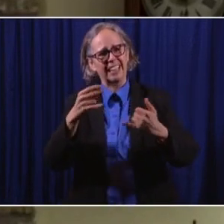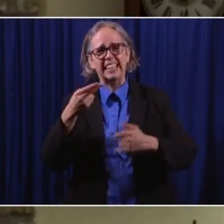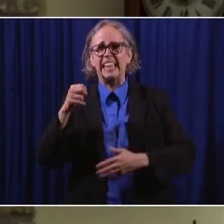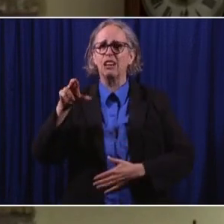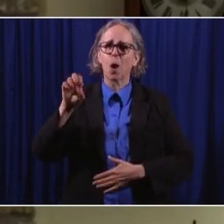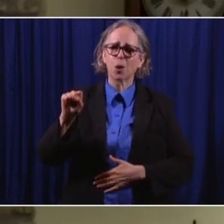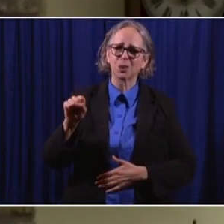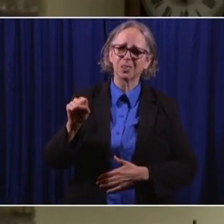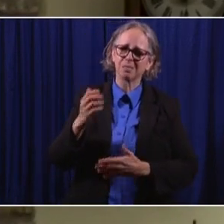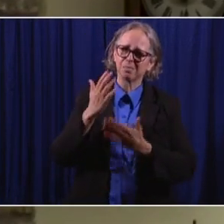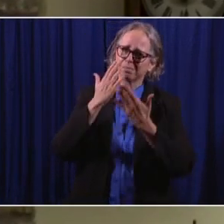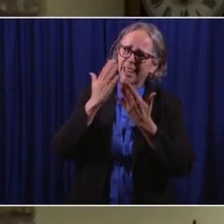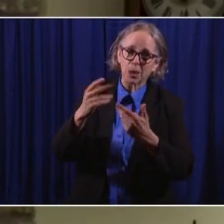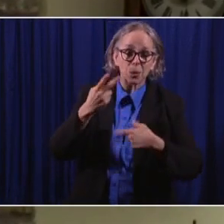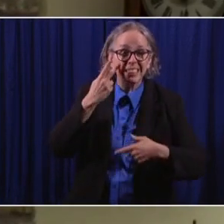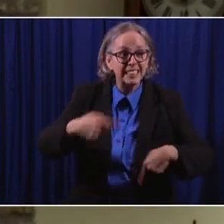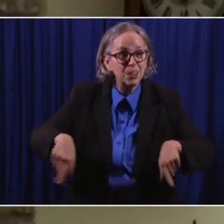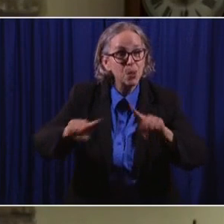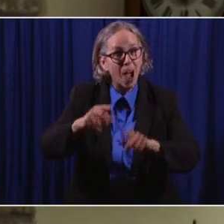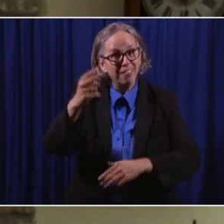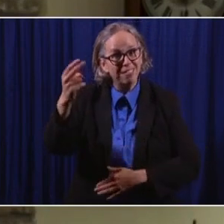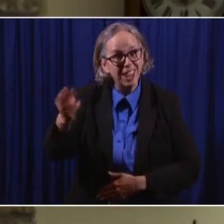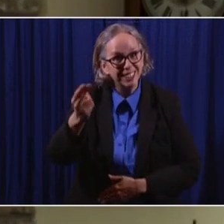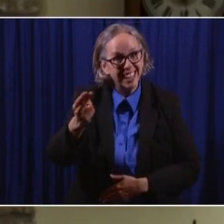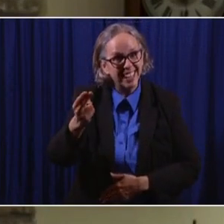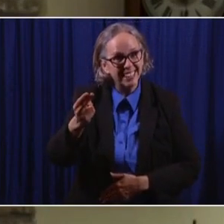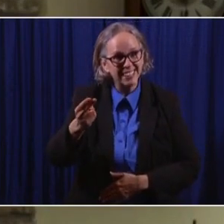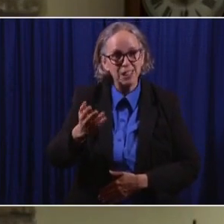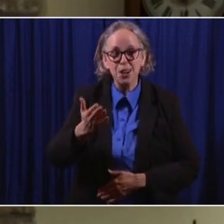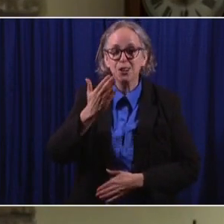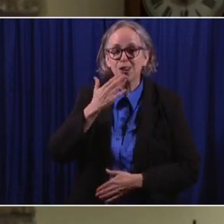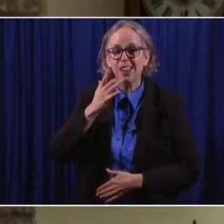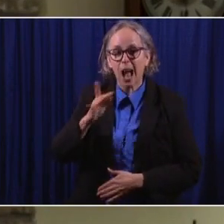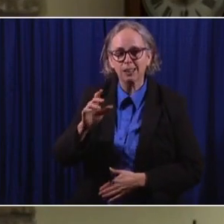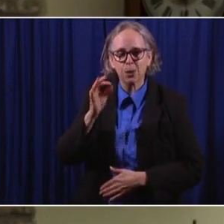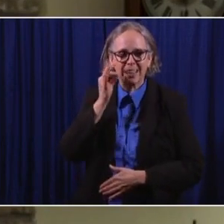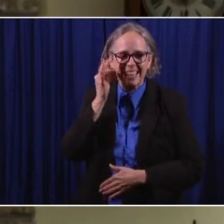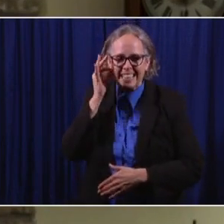all on Thursday. Good luck to the Indians tonight. Go Reds tomorrow.